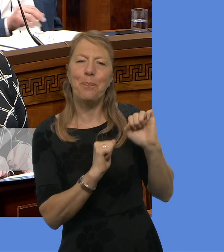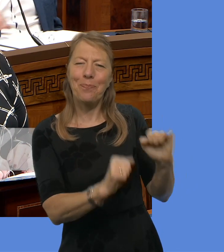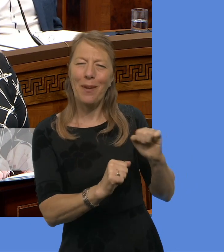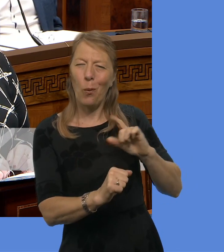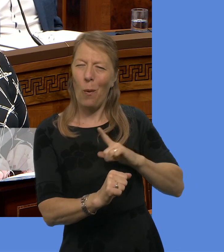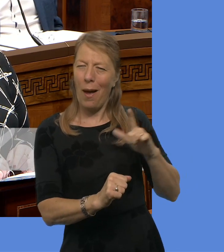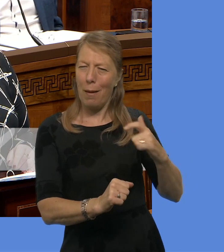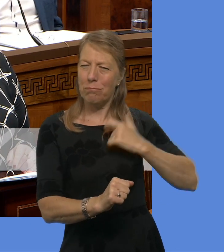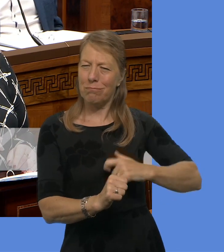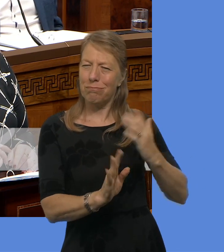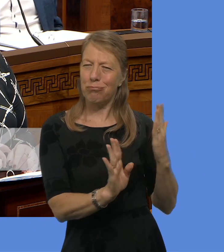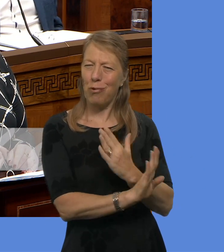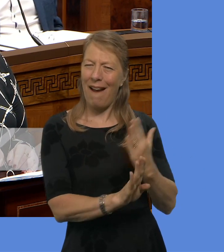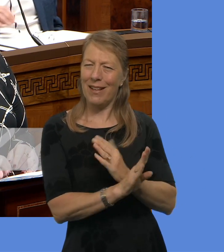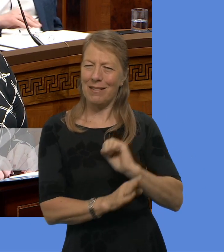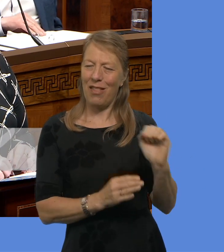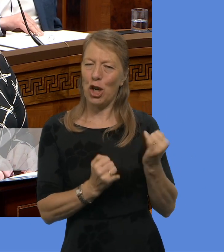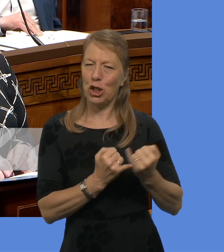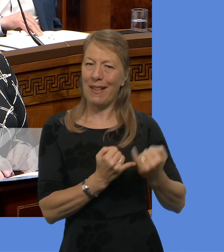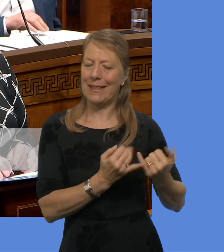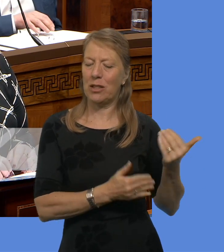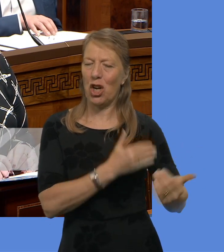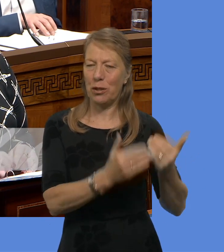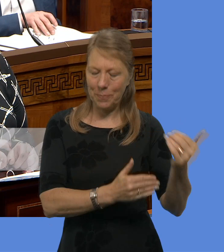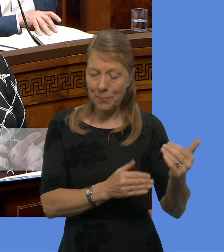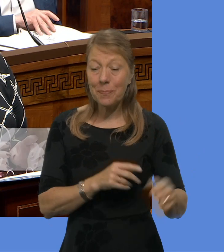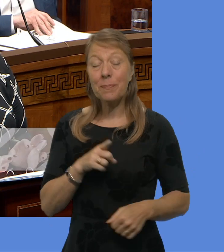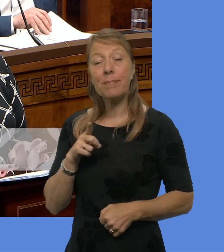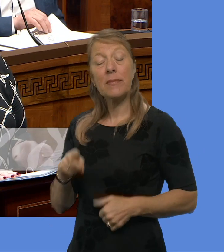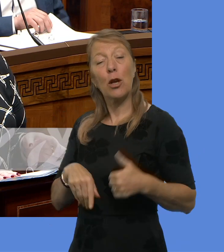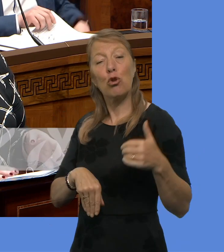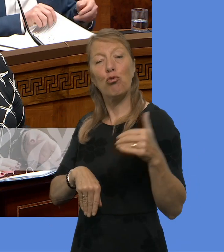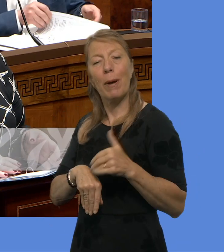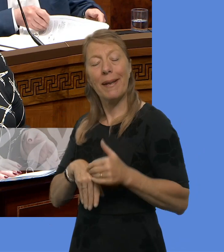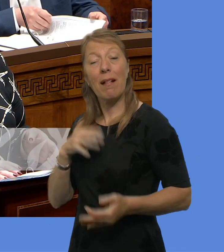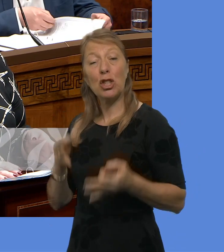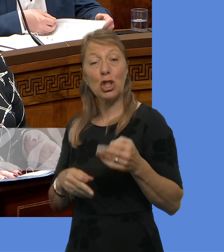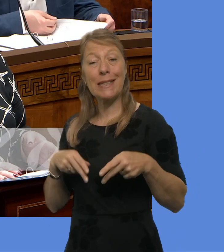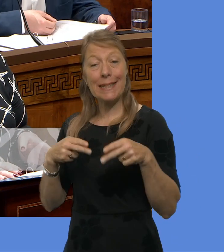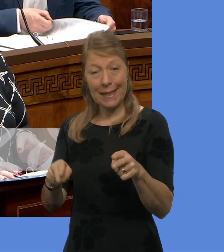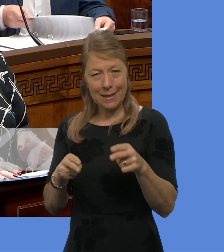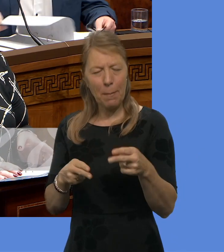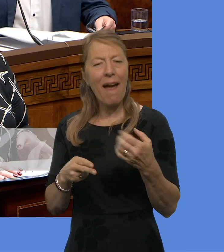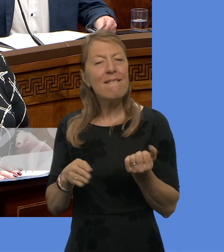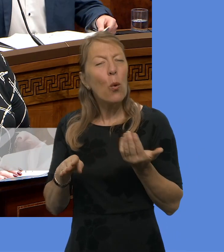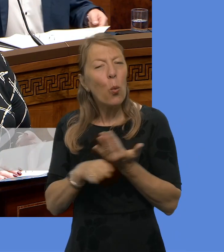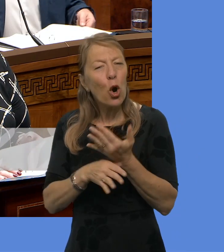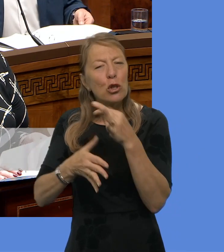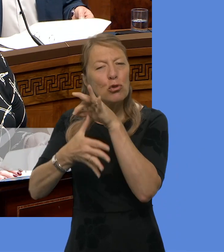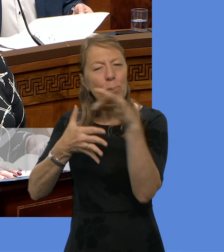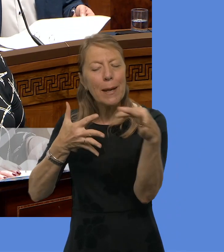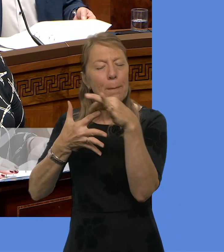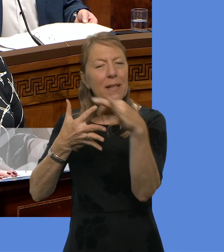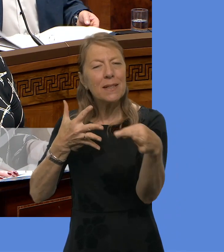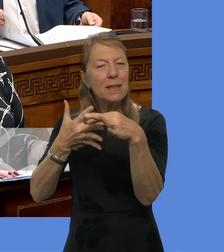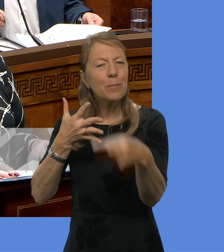solicitors. In the criminal justice system, we have a number of work streams within the Criminal Justice Board that are looking at how we can speed up justice, and we